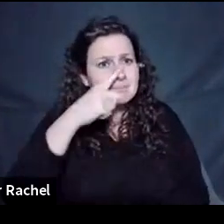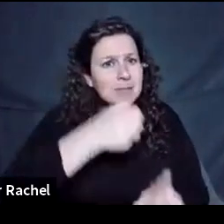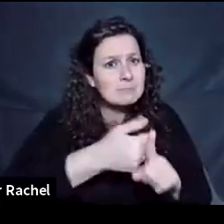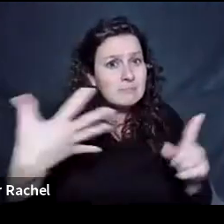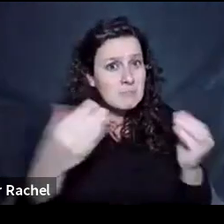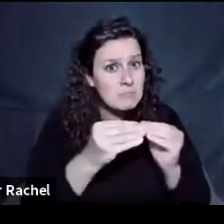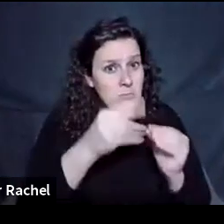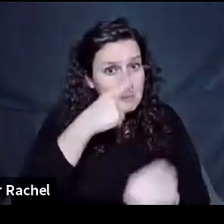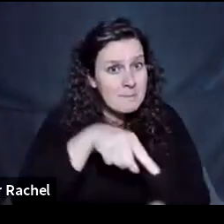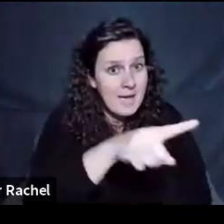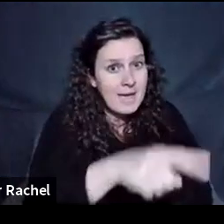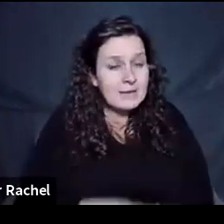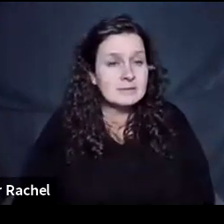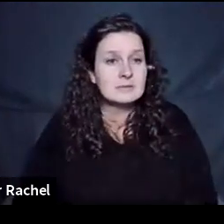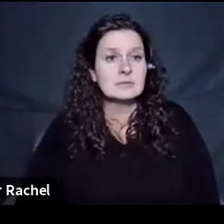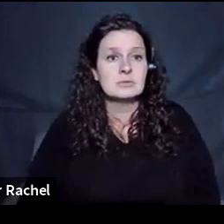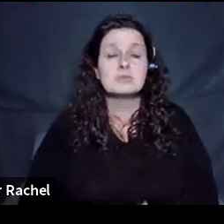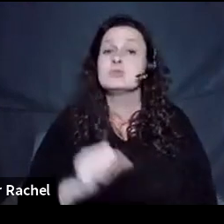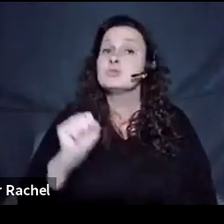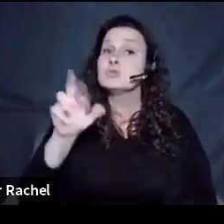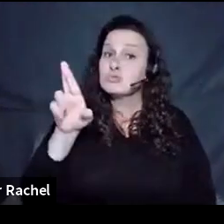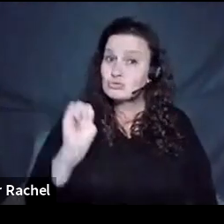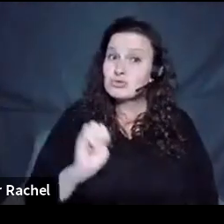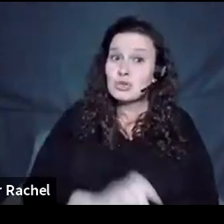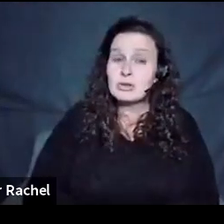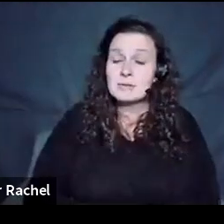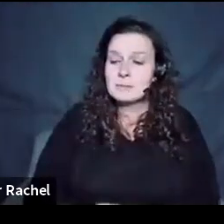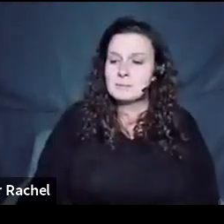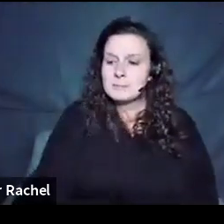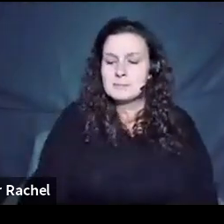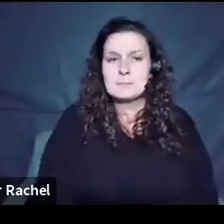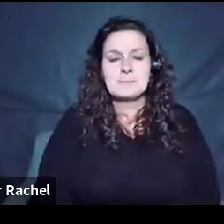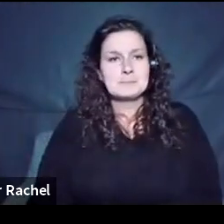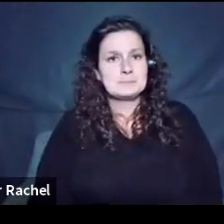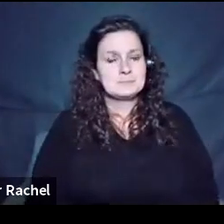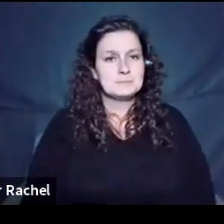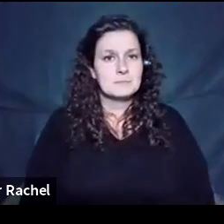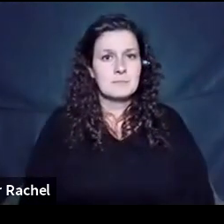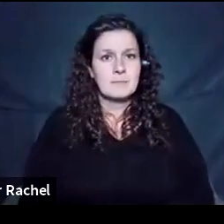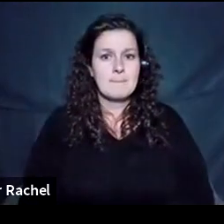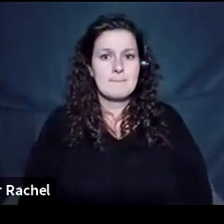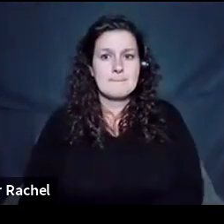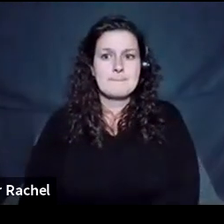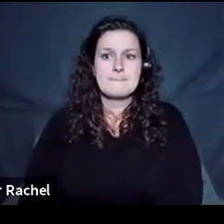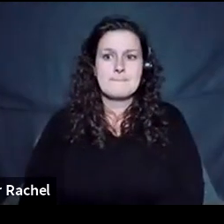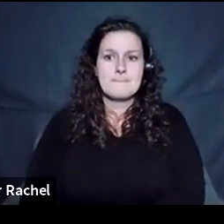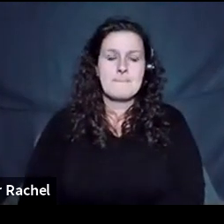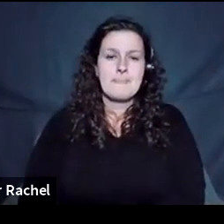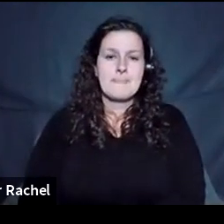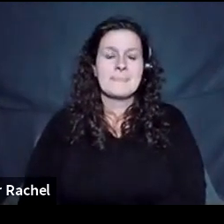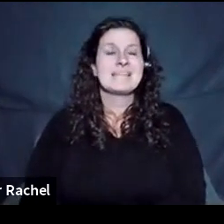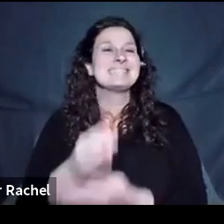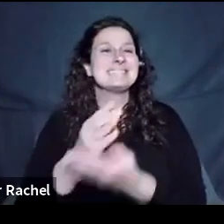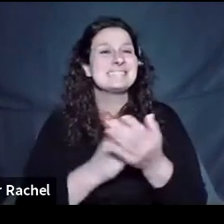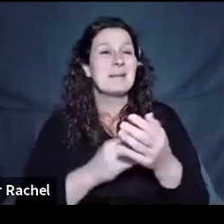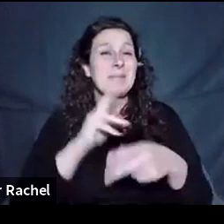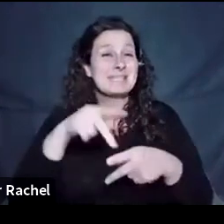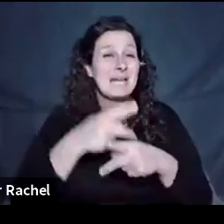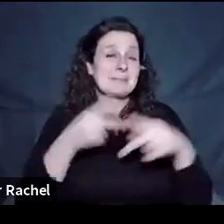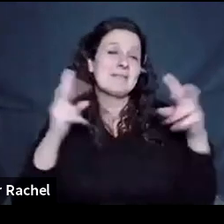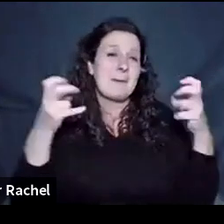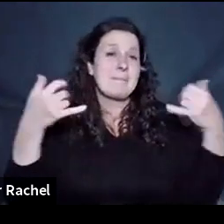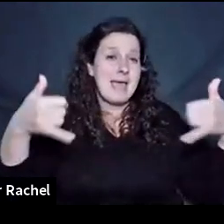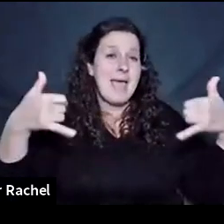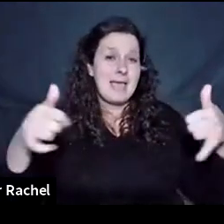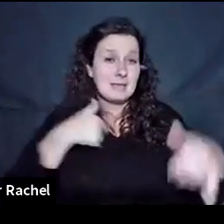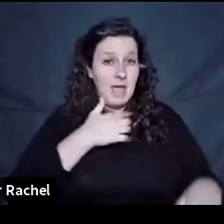that? Sure. So some of the types of play that I